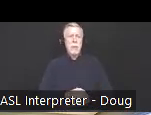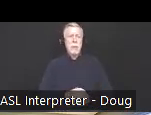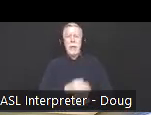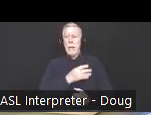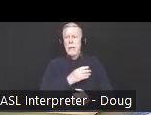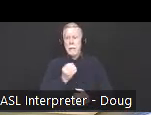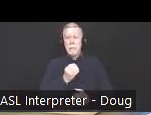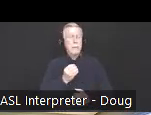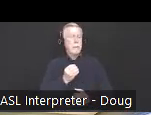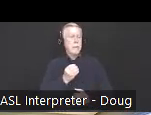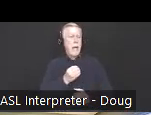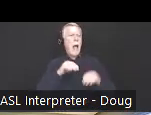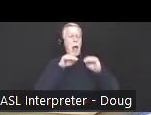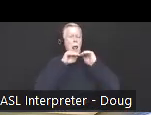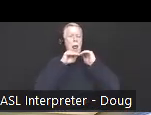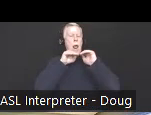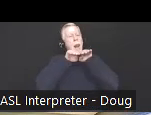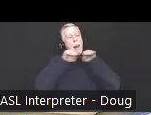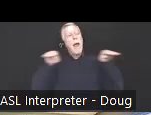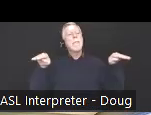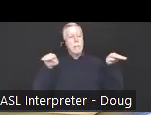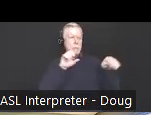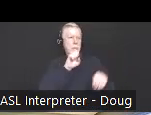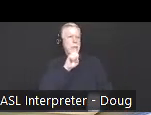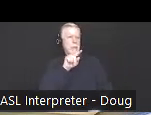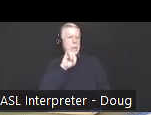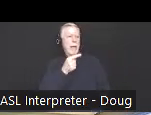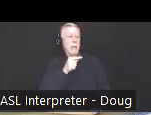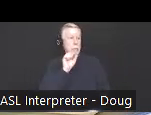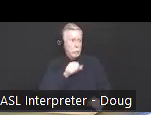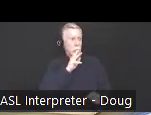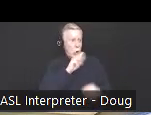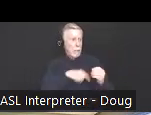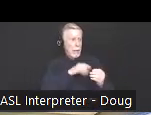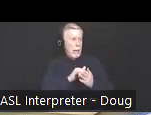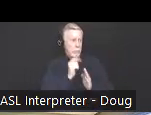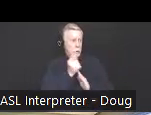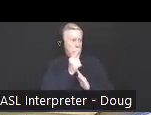and level setting for that. Could you speak on that for just a moment? Yeah.